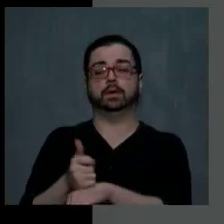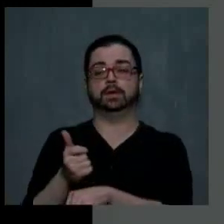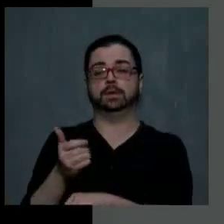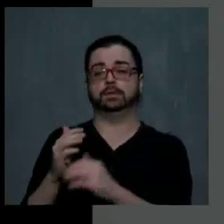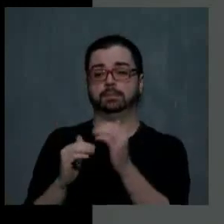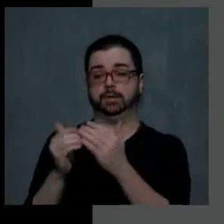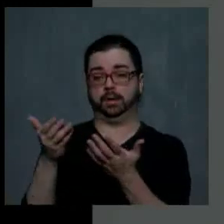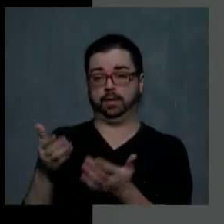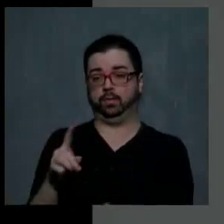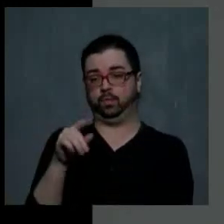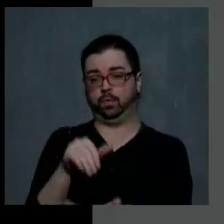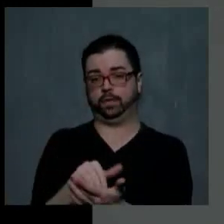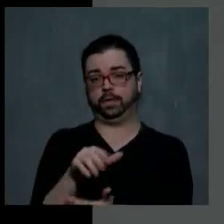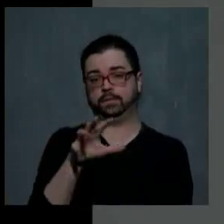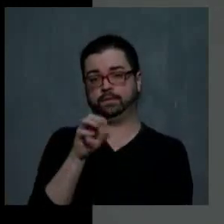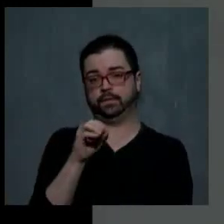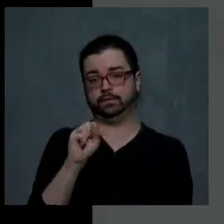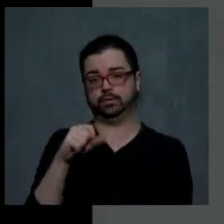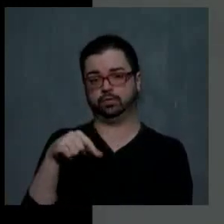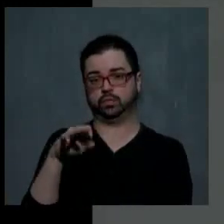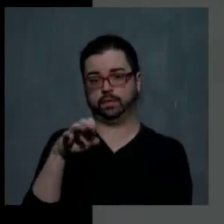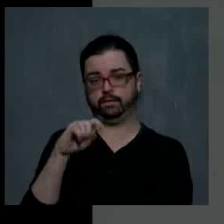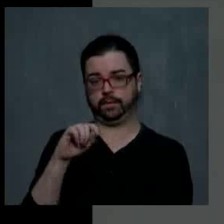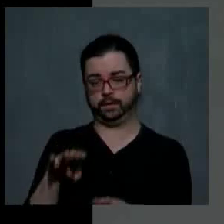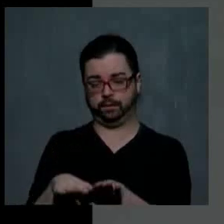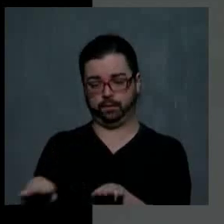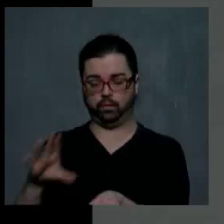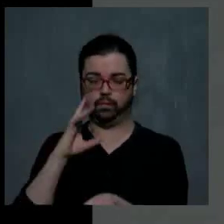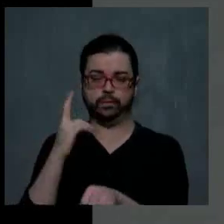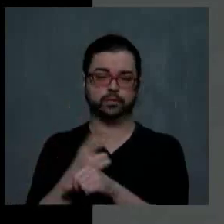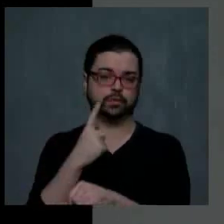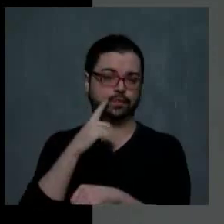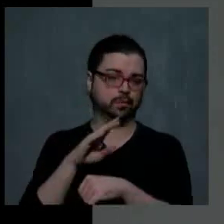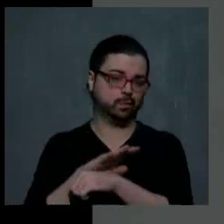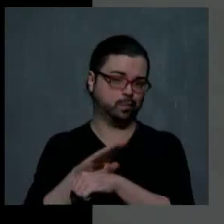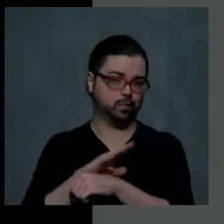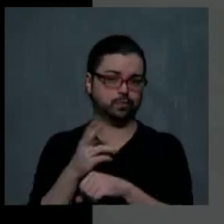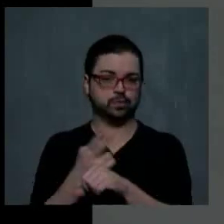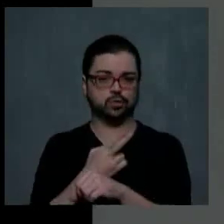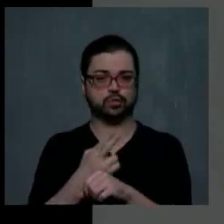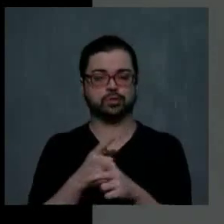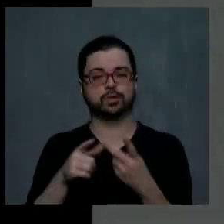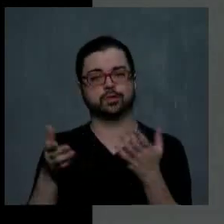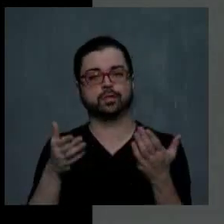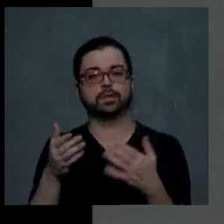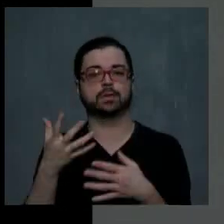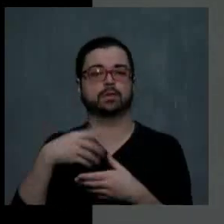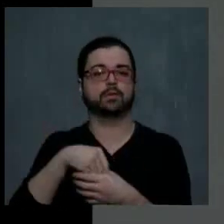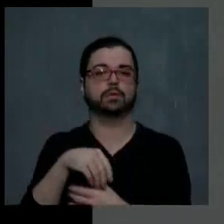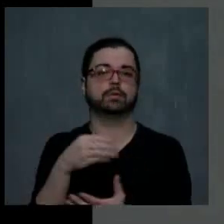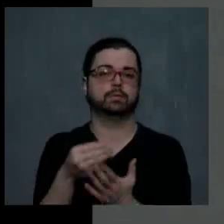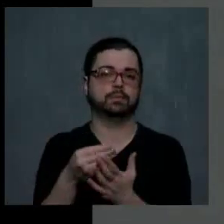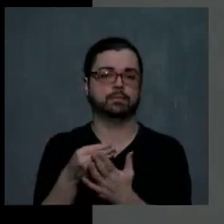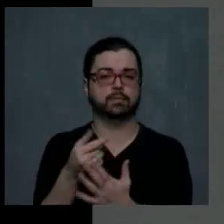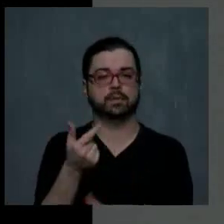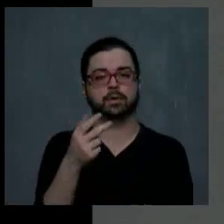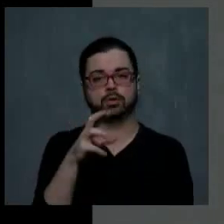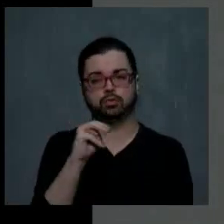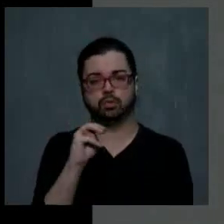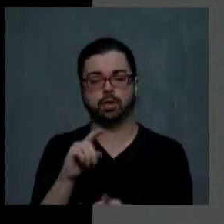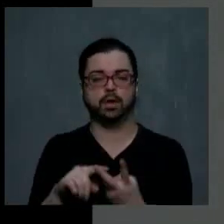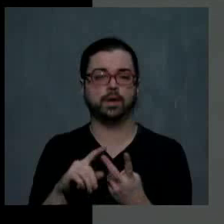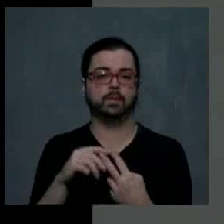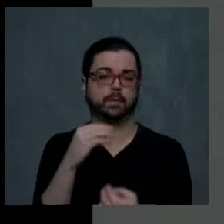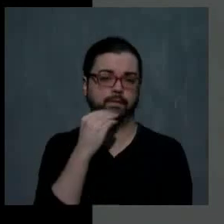1,150 square feet of floor area and will be used for commercial uses and services to include moneygrams, phone cards, cosmetics, shoes, and